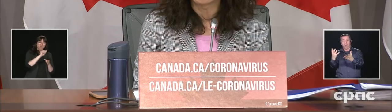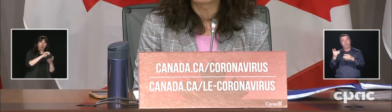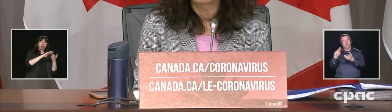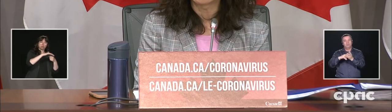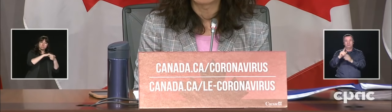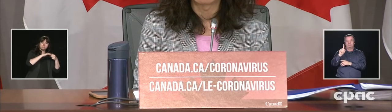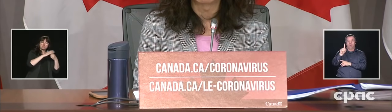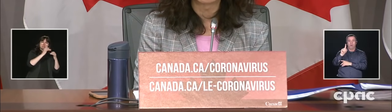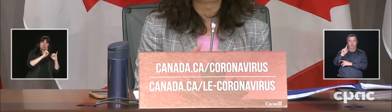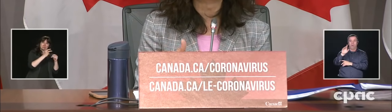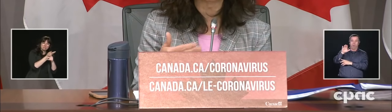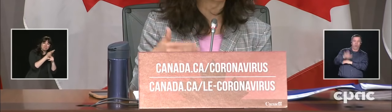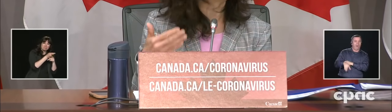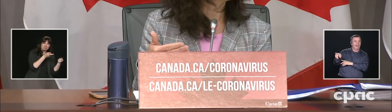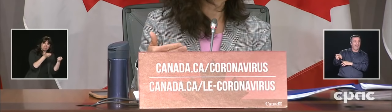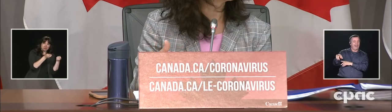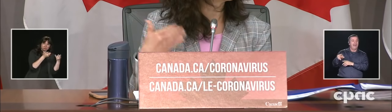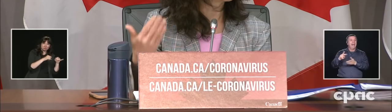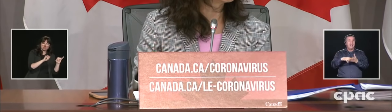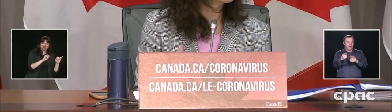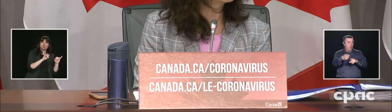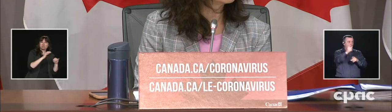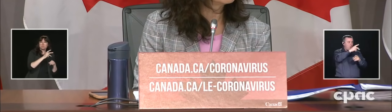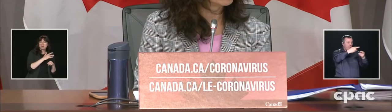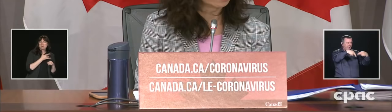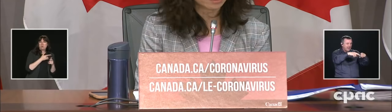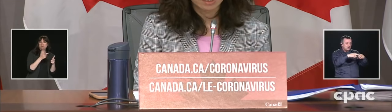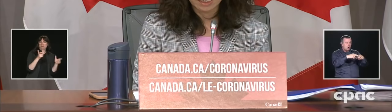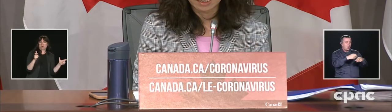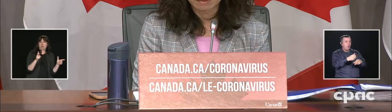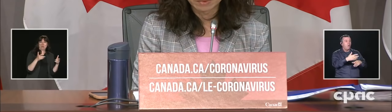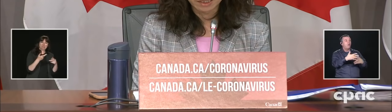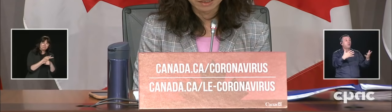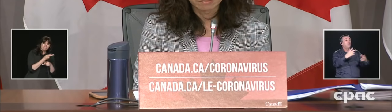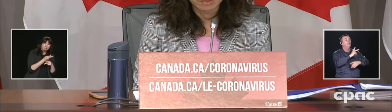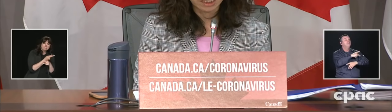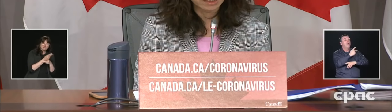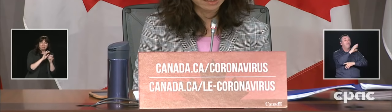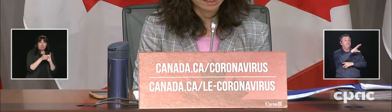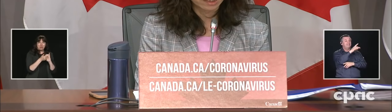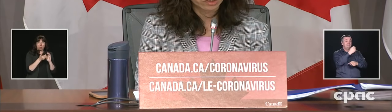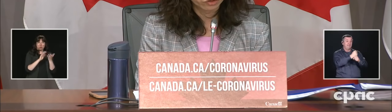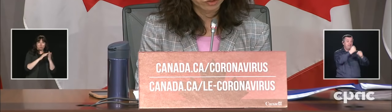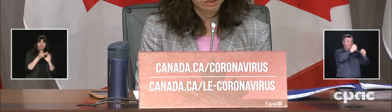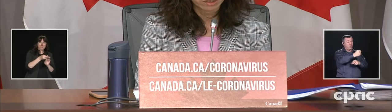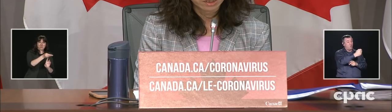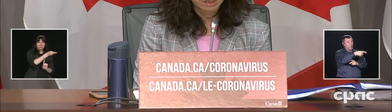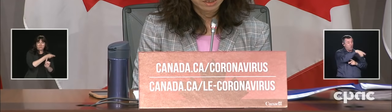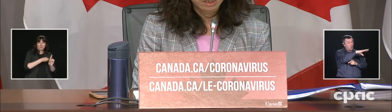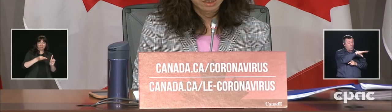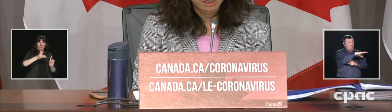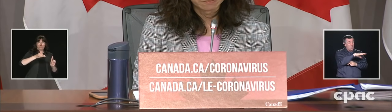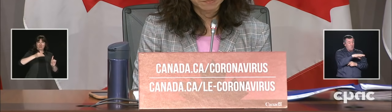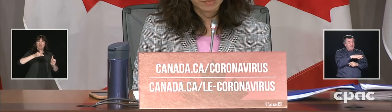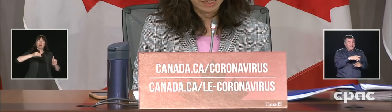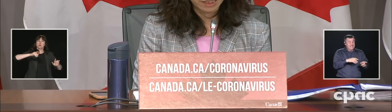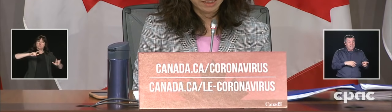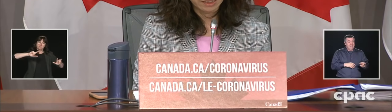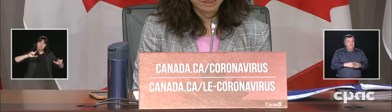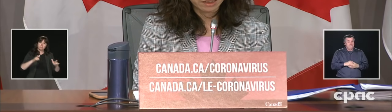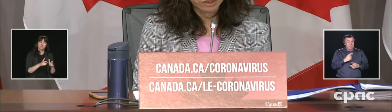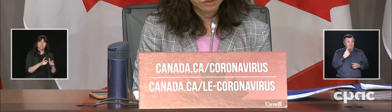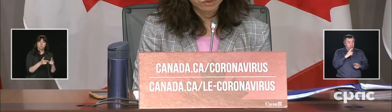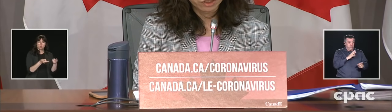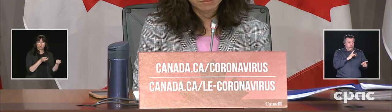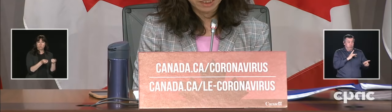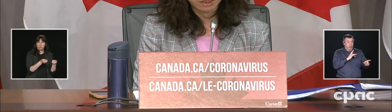provinces, as they are working really hard at getting some of the clusters under control. I think in